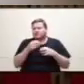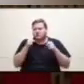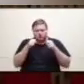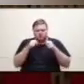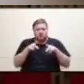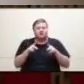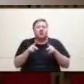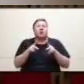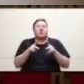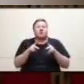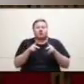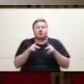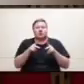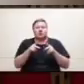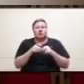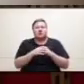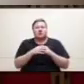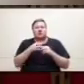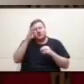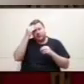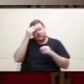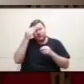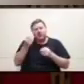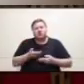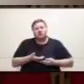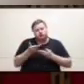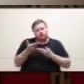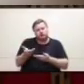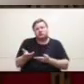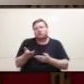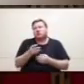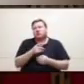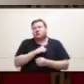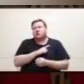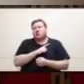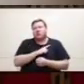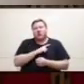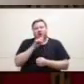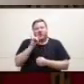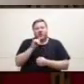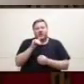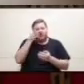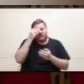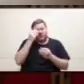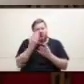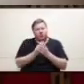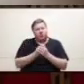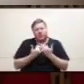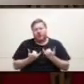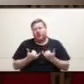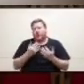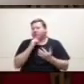Honorable Chair, to bring the information, because I don't have that information now.